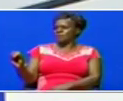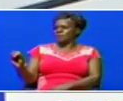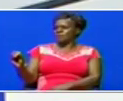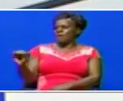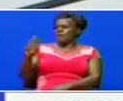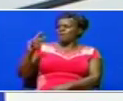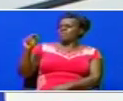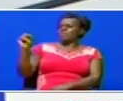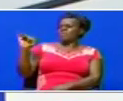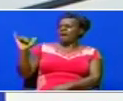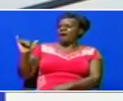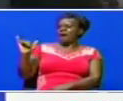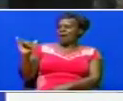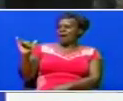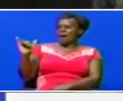Joseph Nyaka,